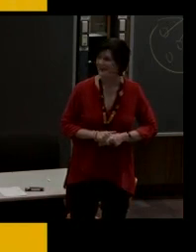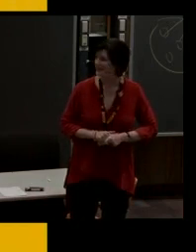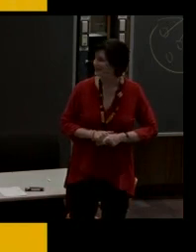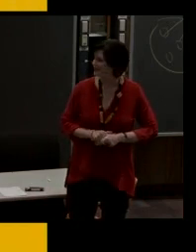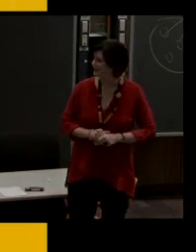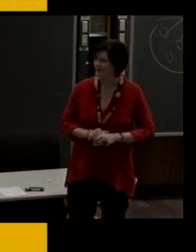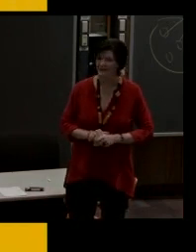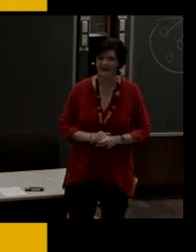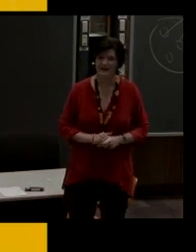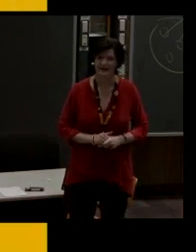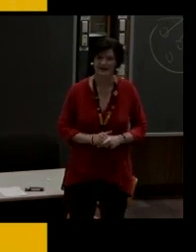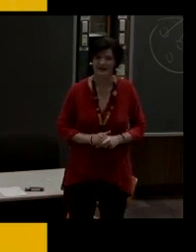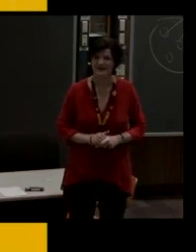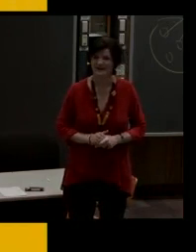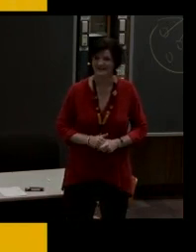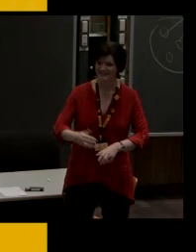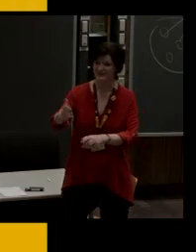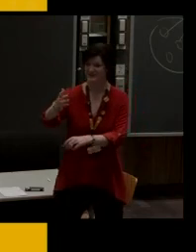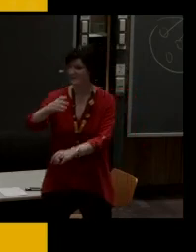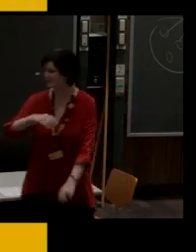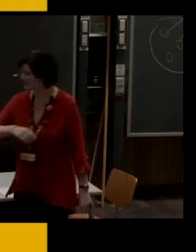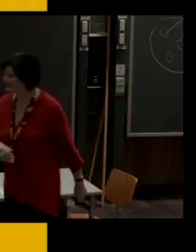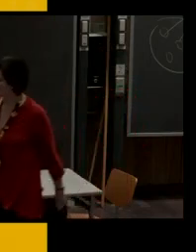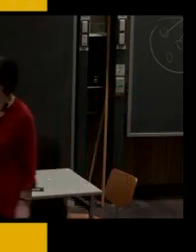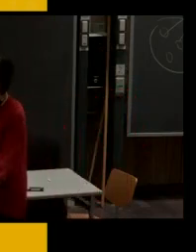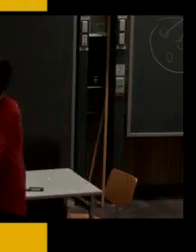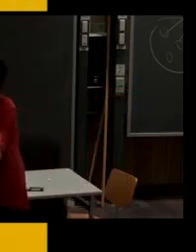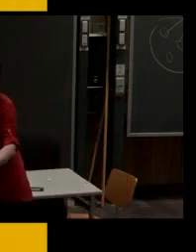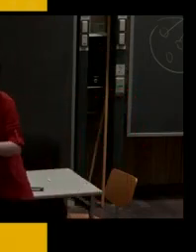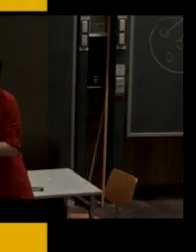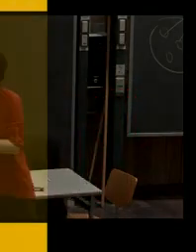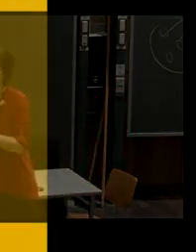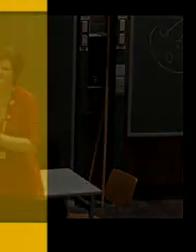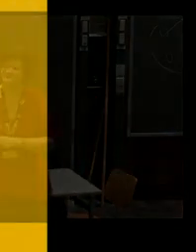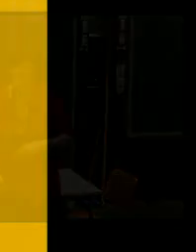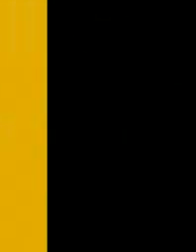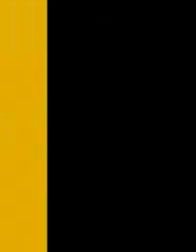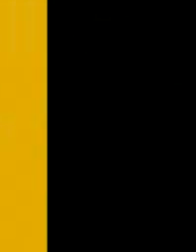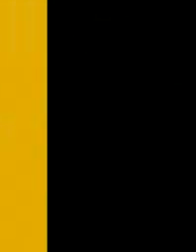Thanks a lot. Questions, comments? Yeah, we have one again.